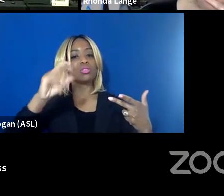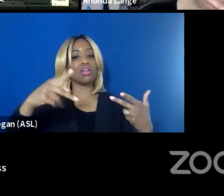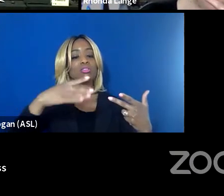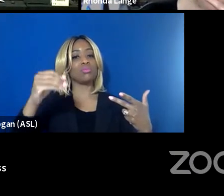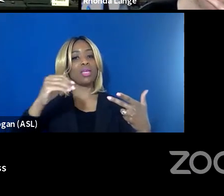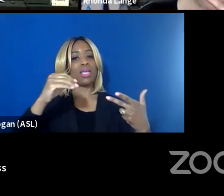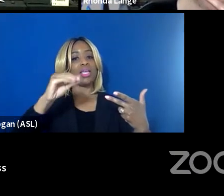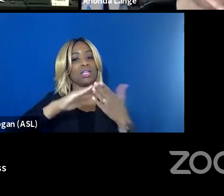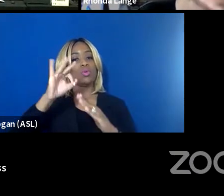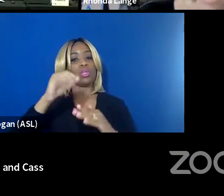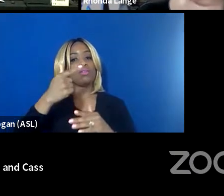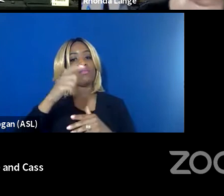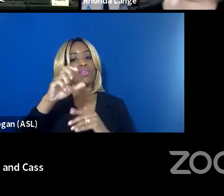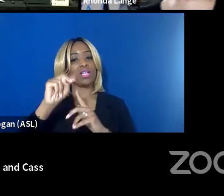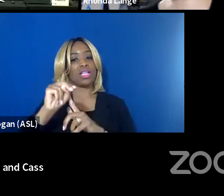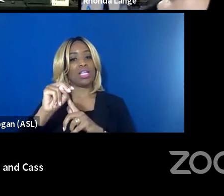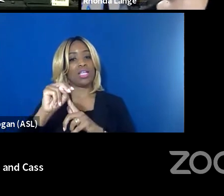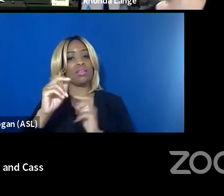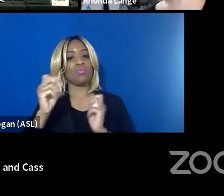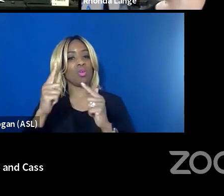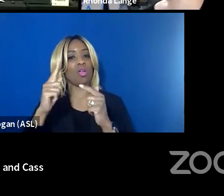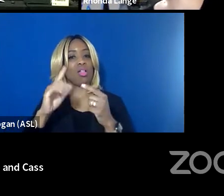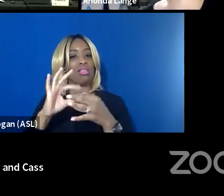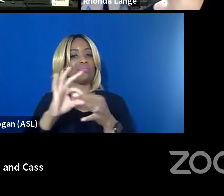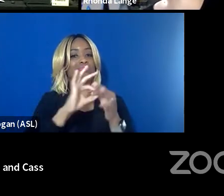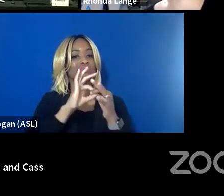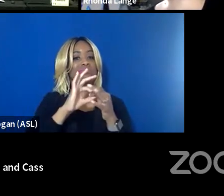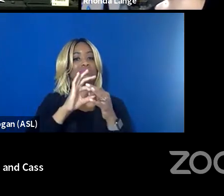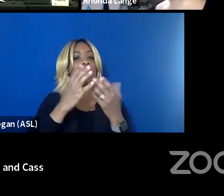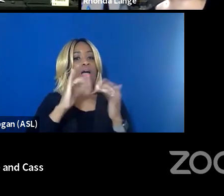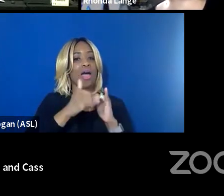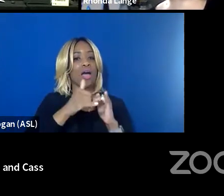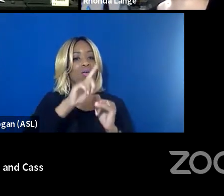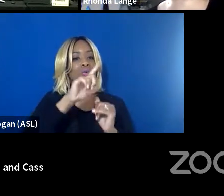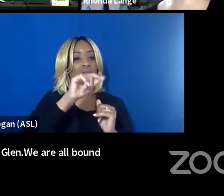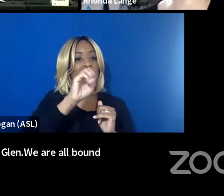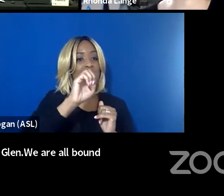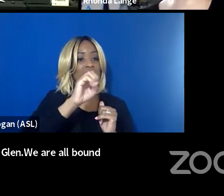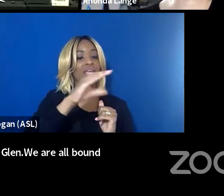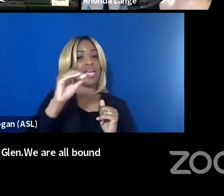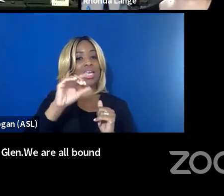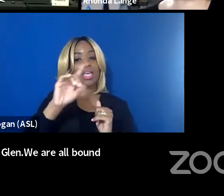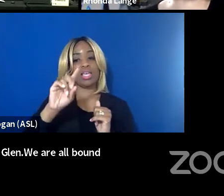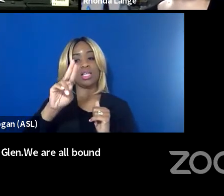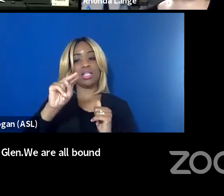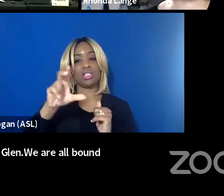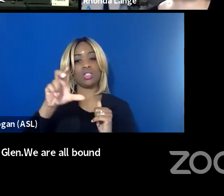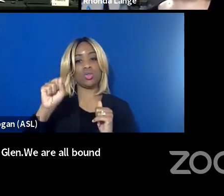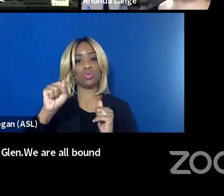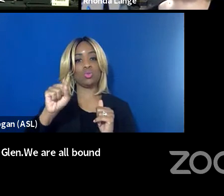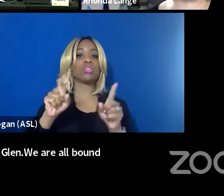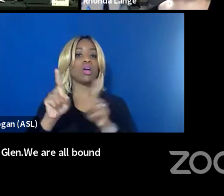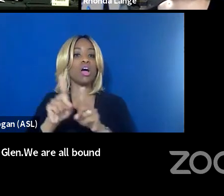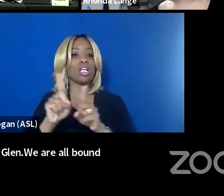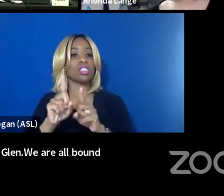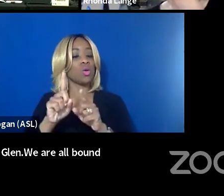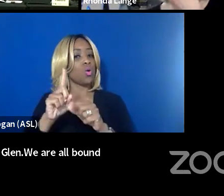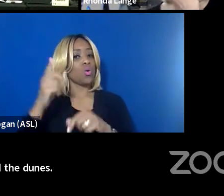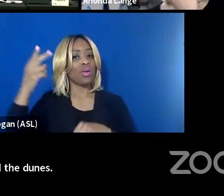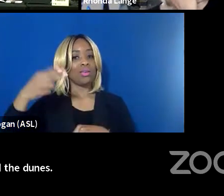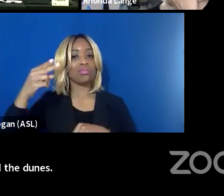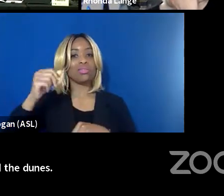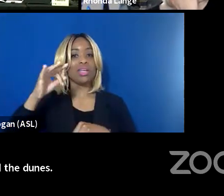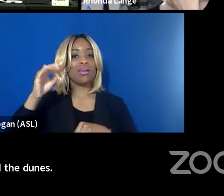Glen. We are all bound together, A, by the lakeshore and the dunes, and a long history